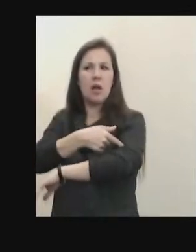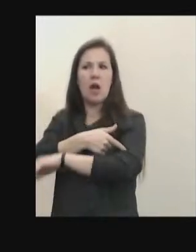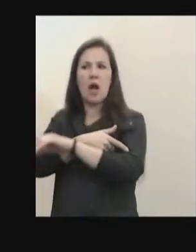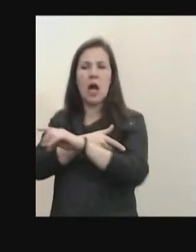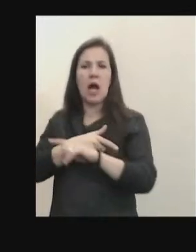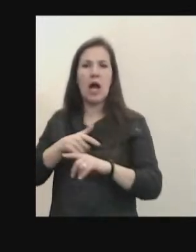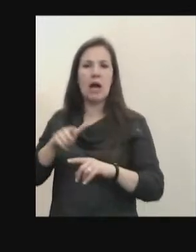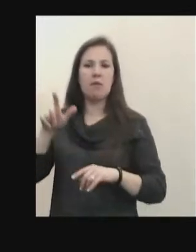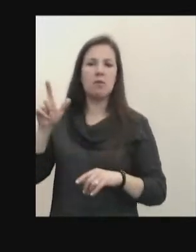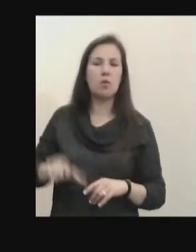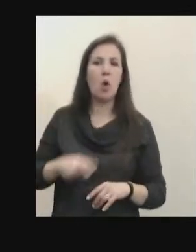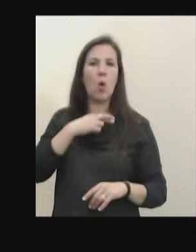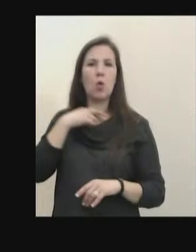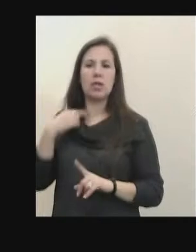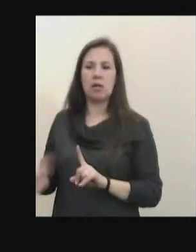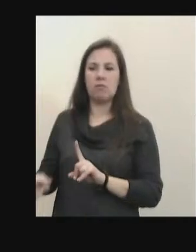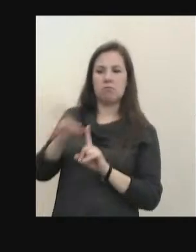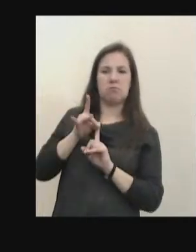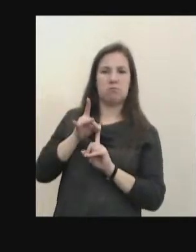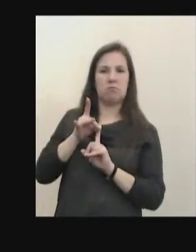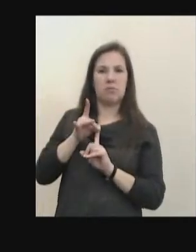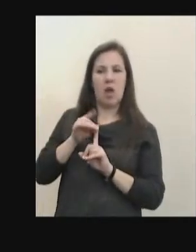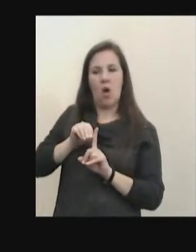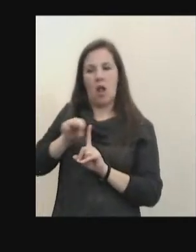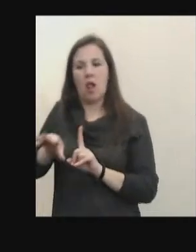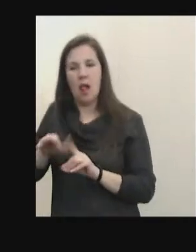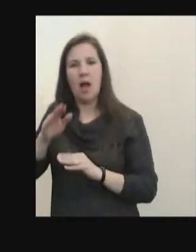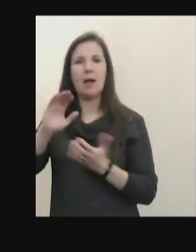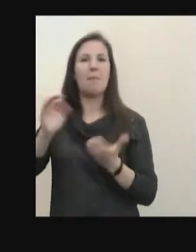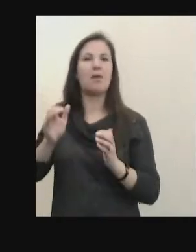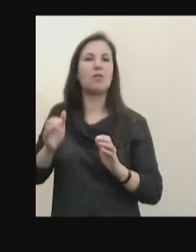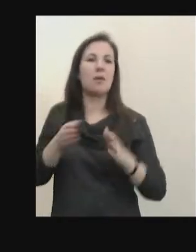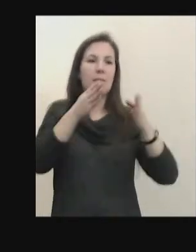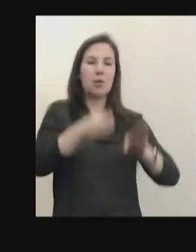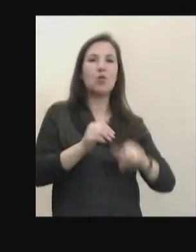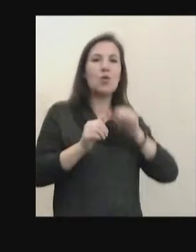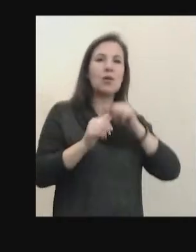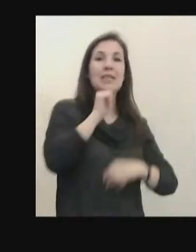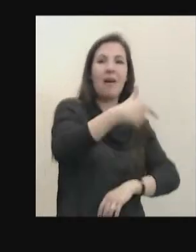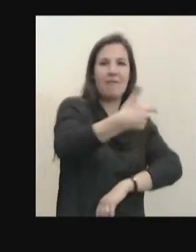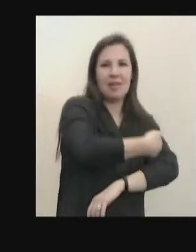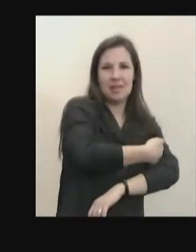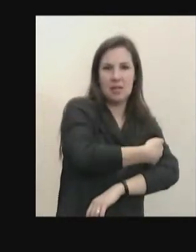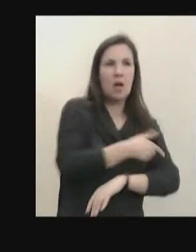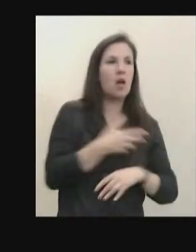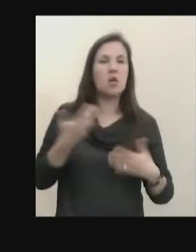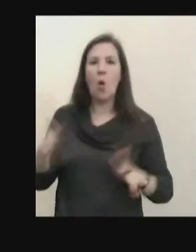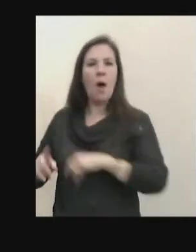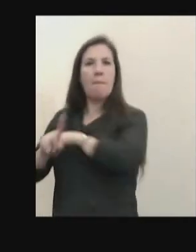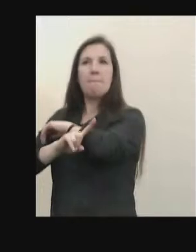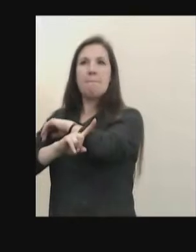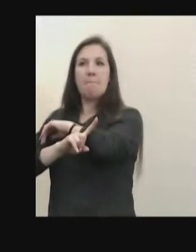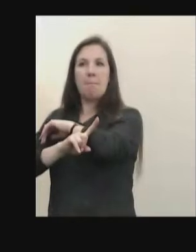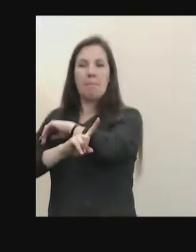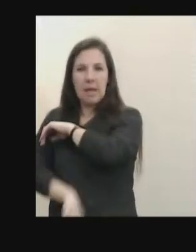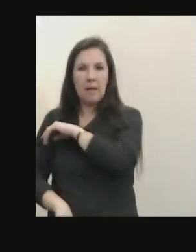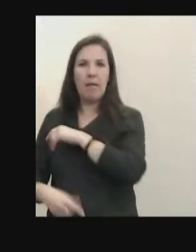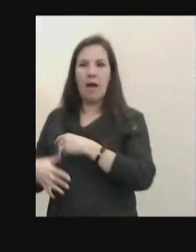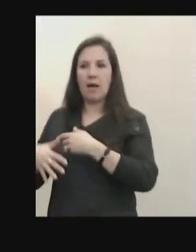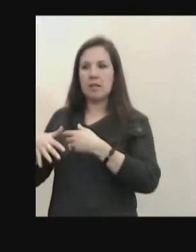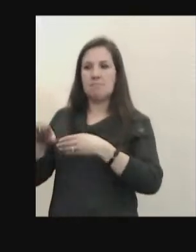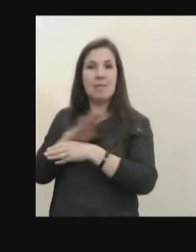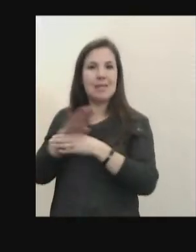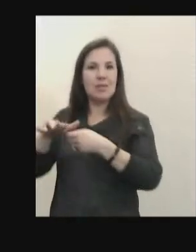the virus or transmitting it than someone who's unvaccinated. We don't want to penalize locations that go to